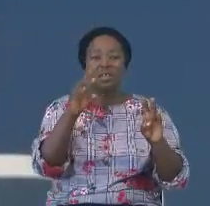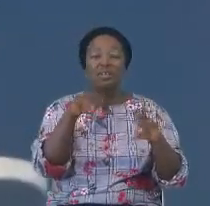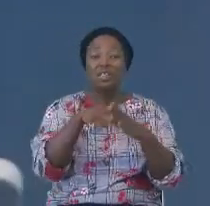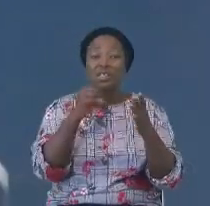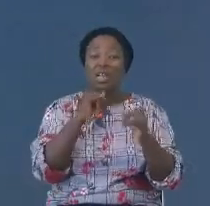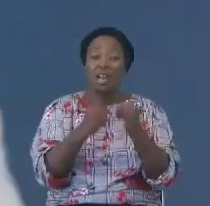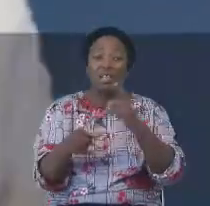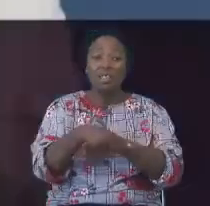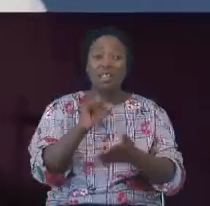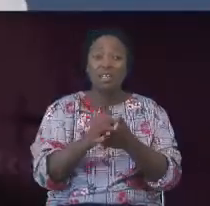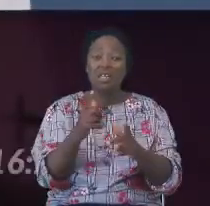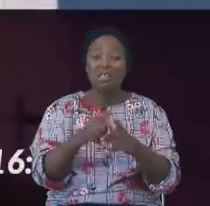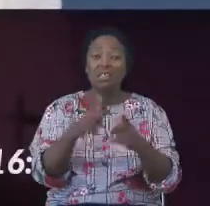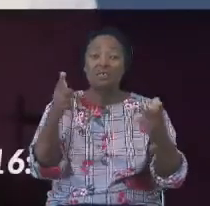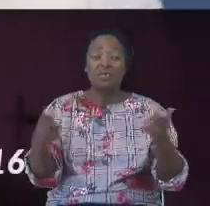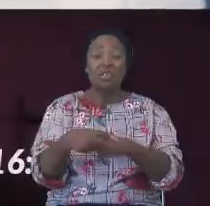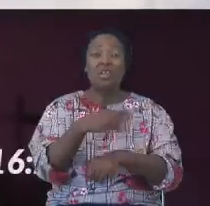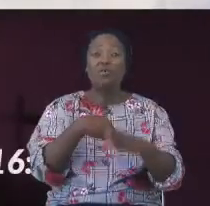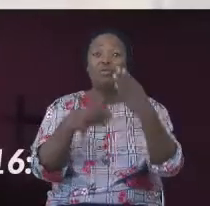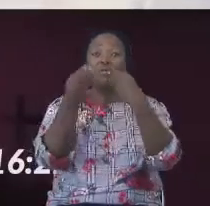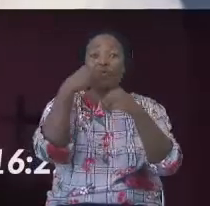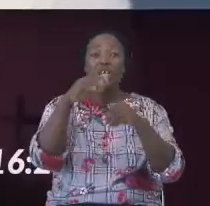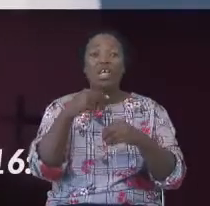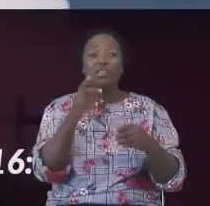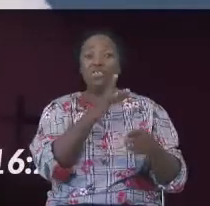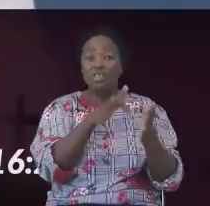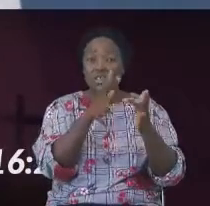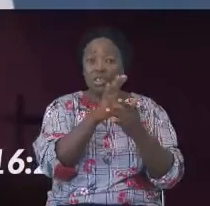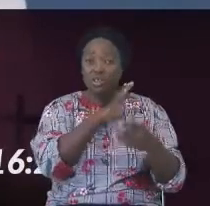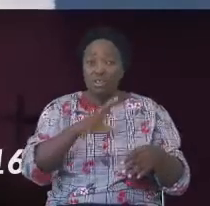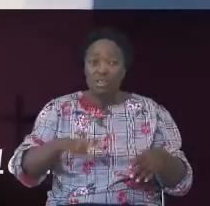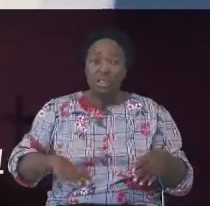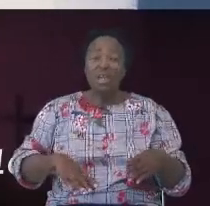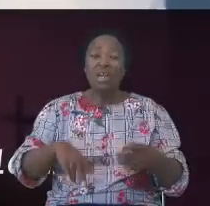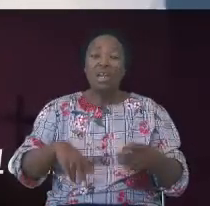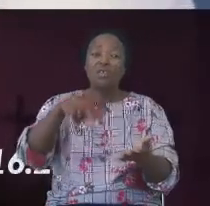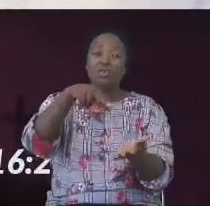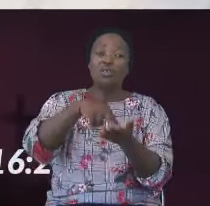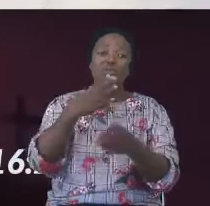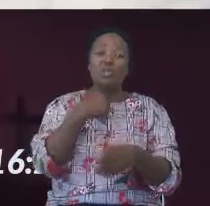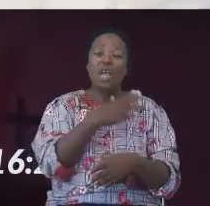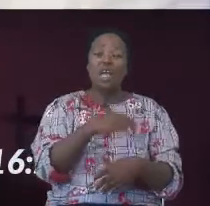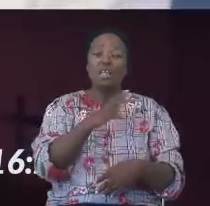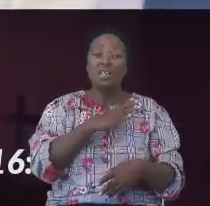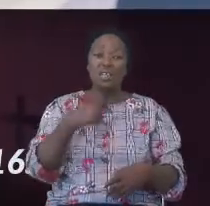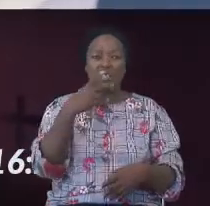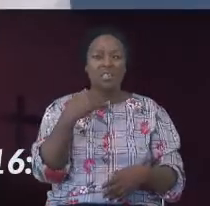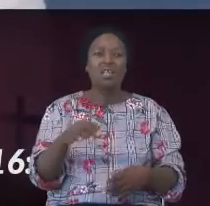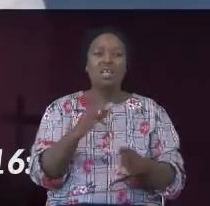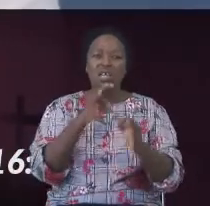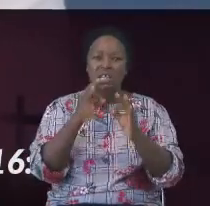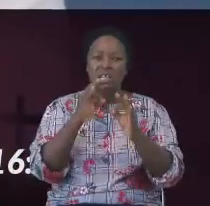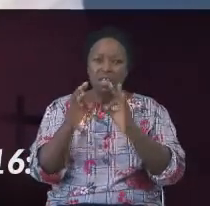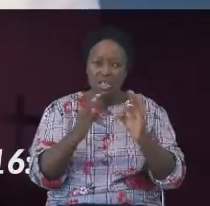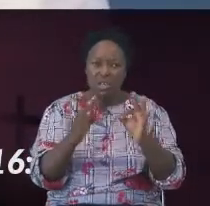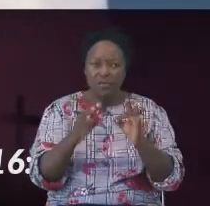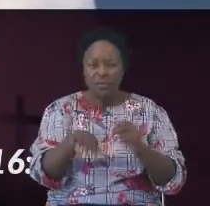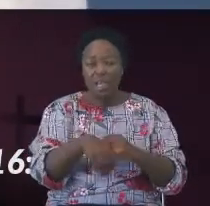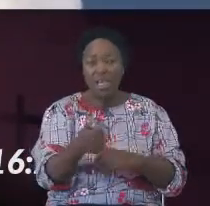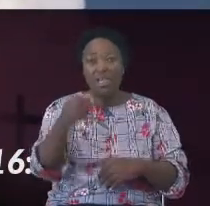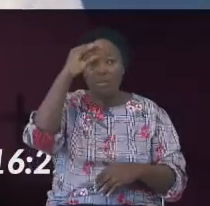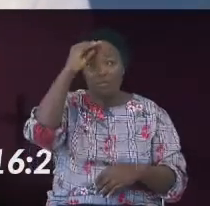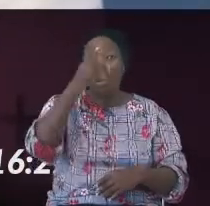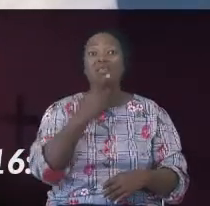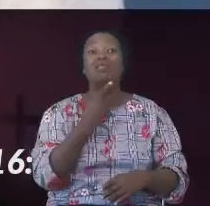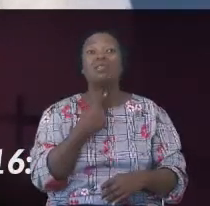chapter 7, verse 37, in the last day, that great day of the feast, Jesus stood and